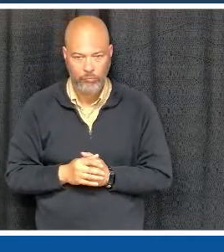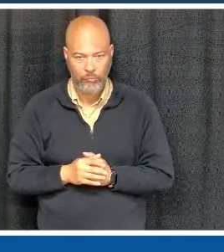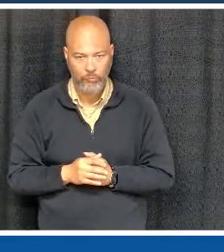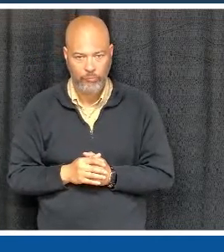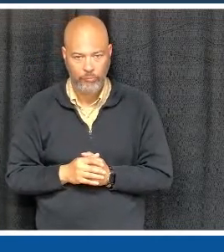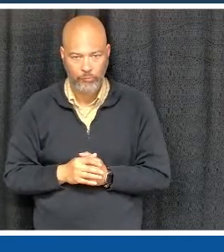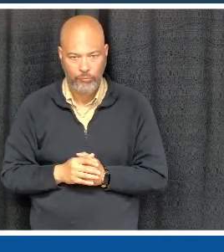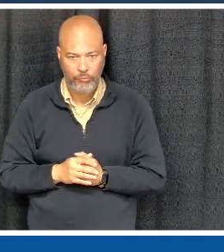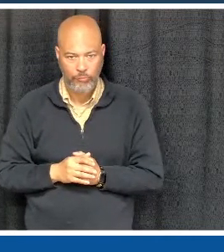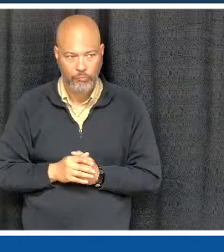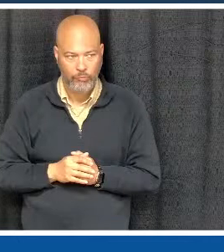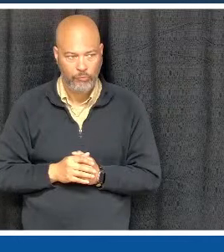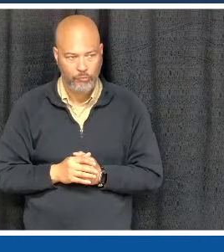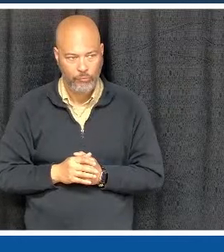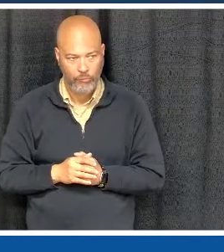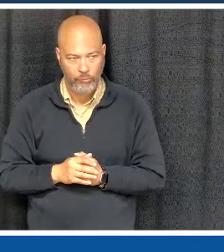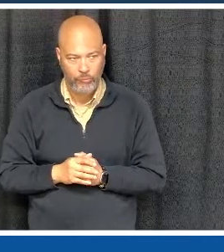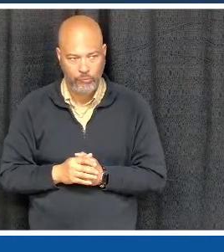now.